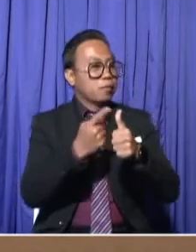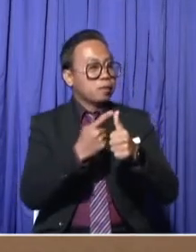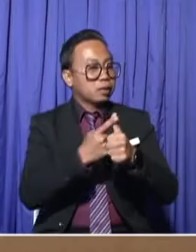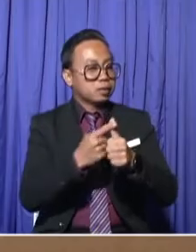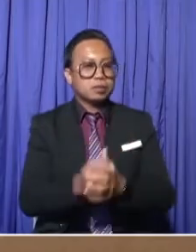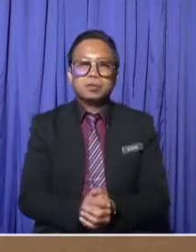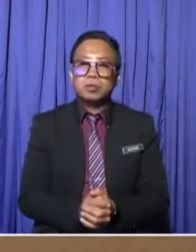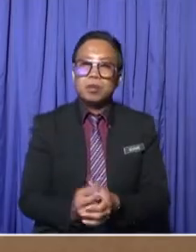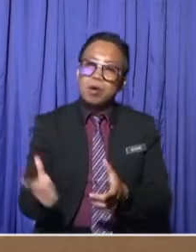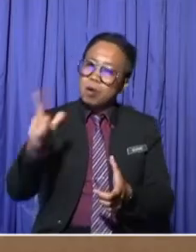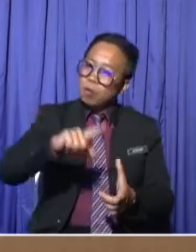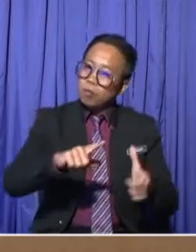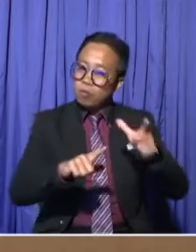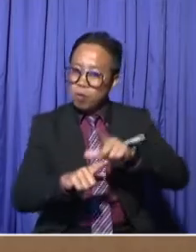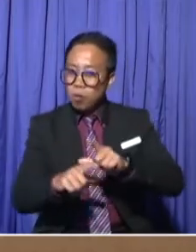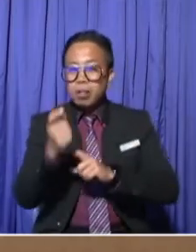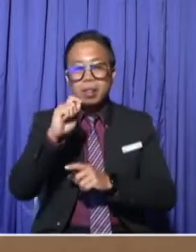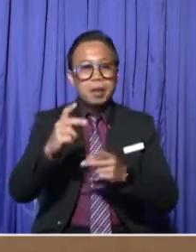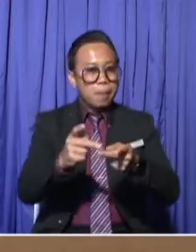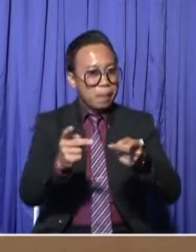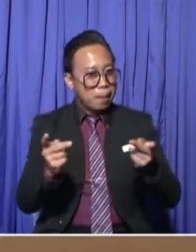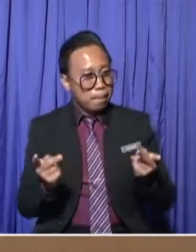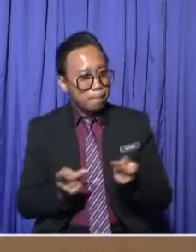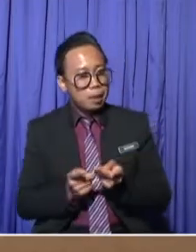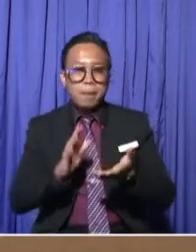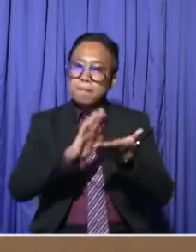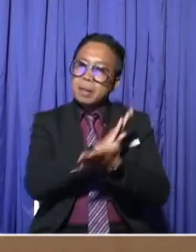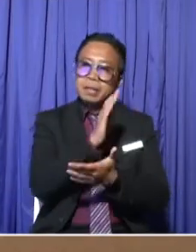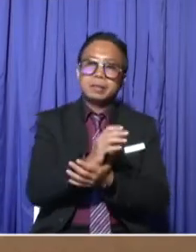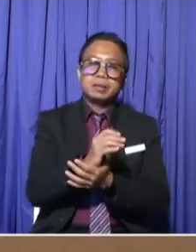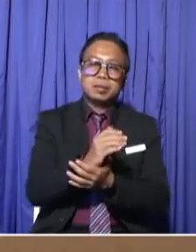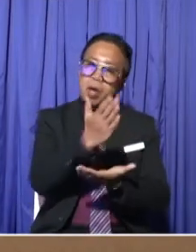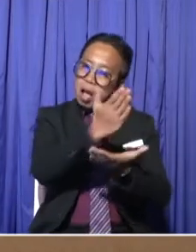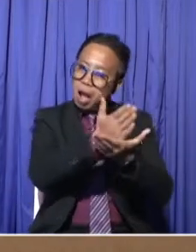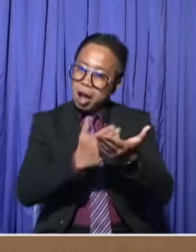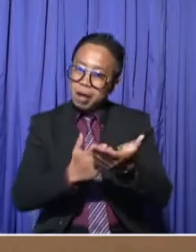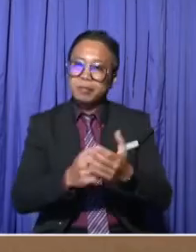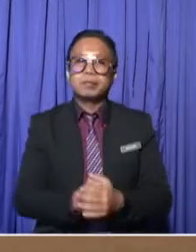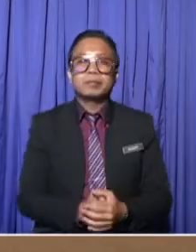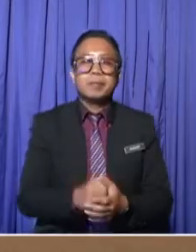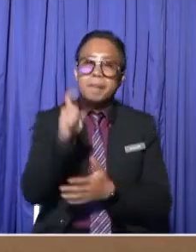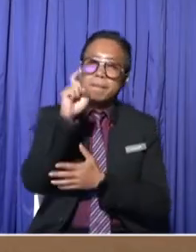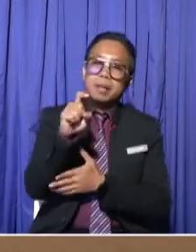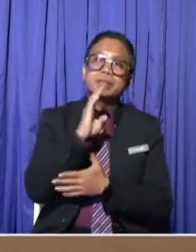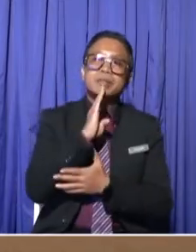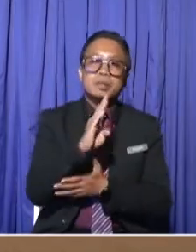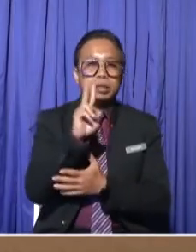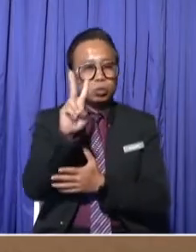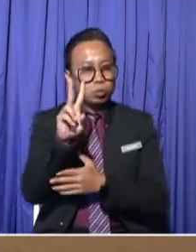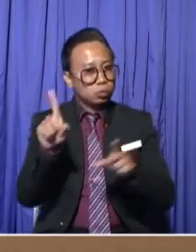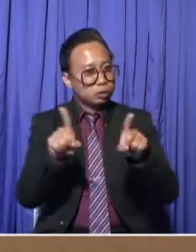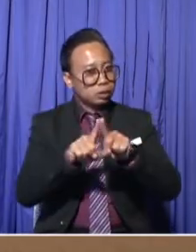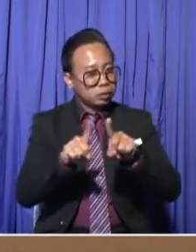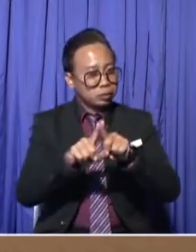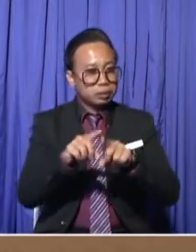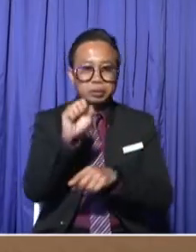First, fold the paper plate into half. It must be 2 equal